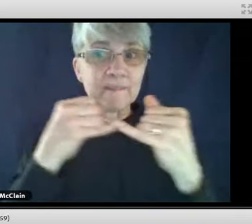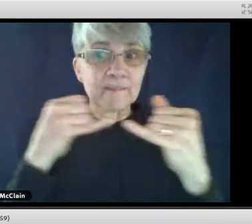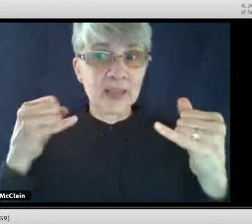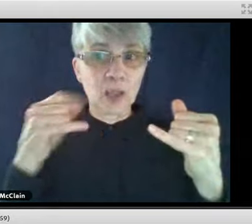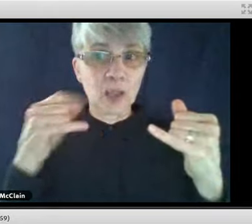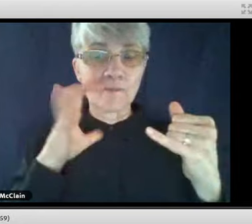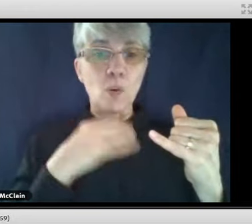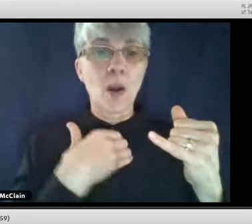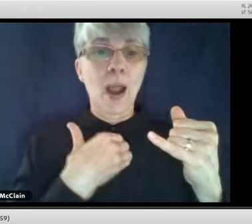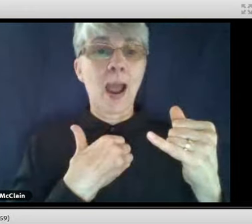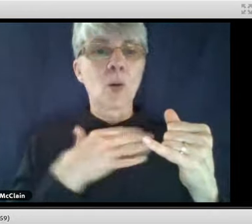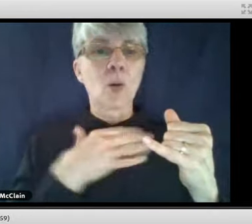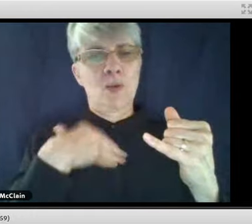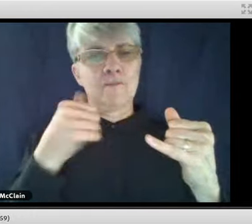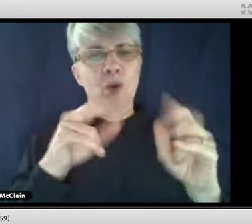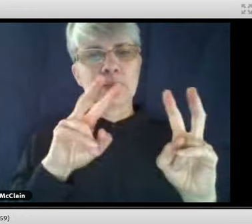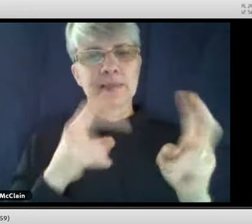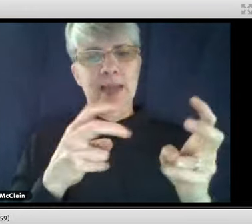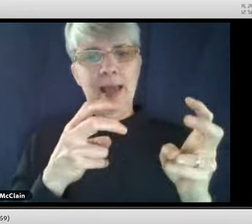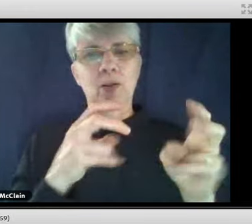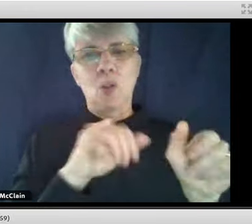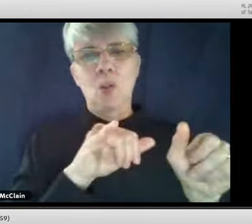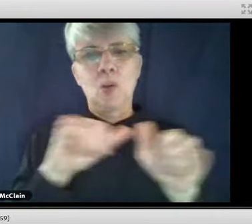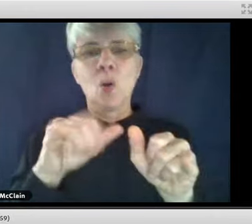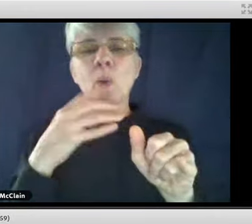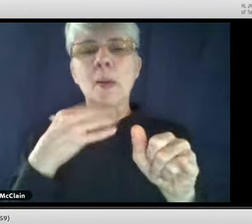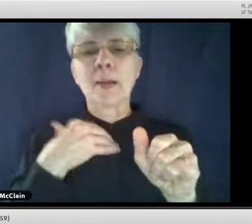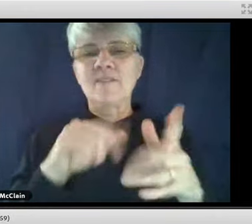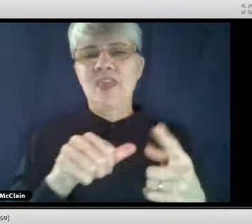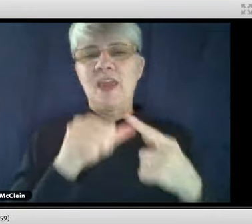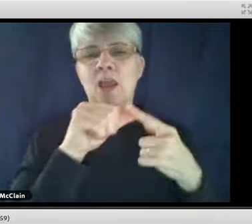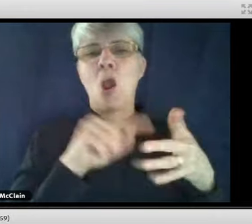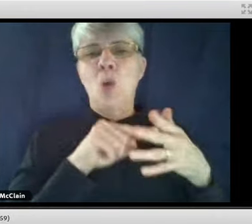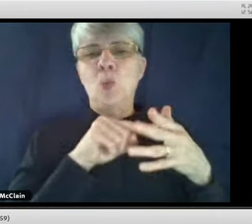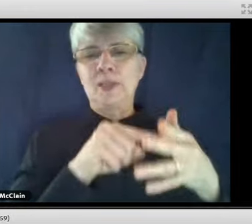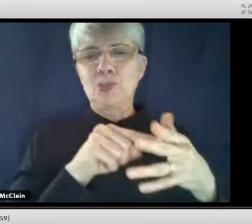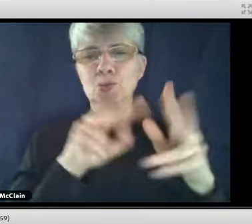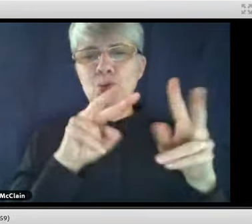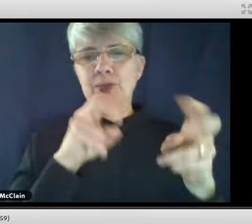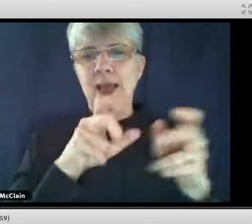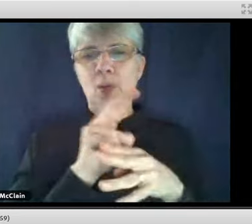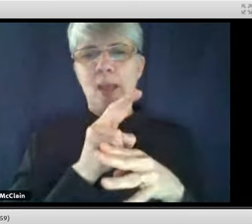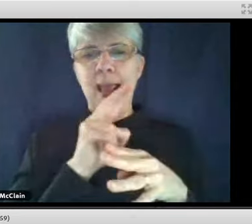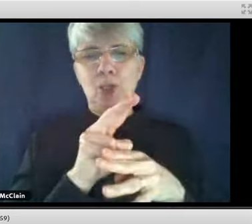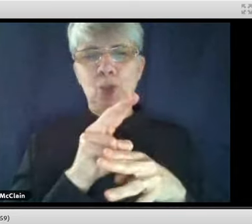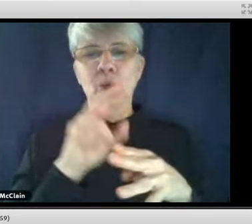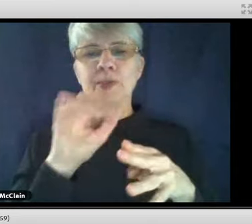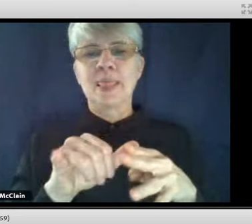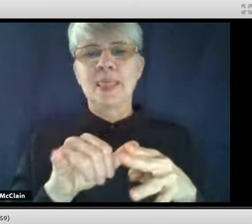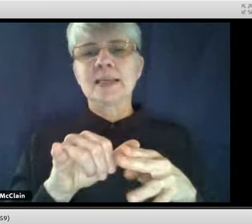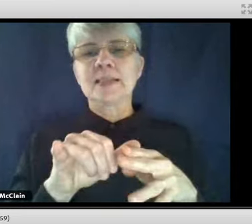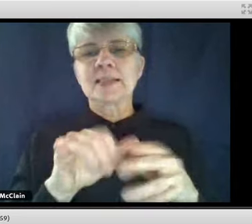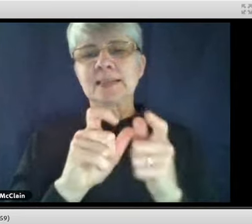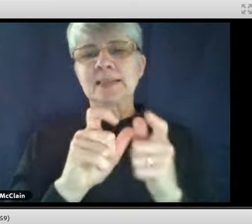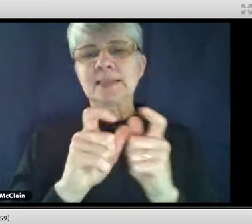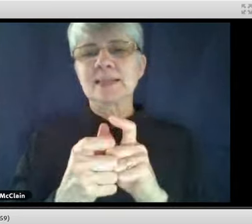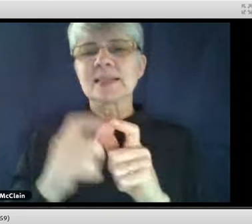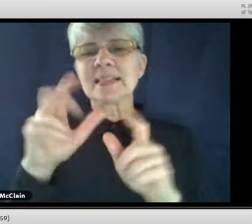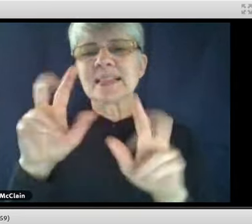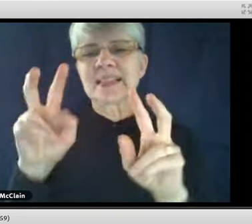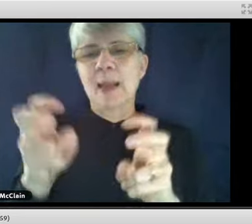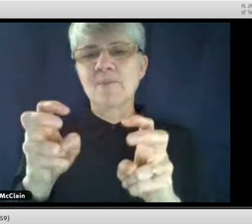preferred title or uniform title, we would have the original title, and then we would use like this delimiter, this subfield for